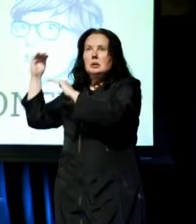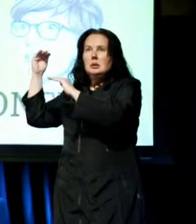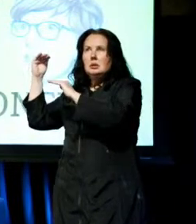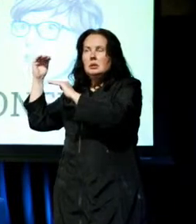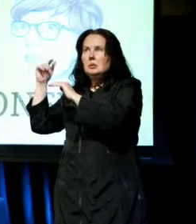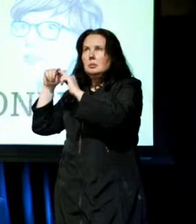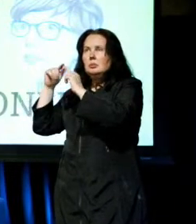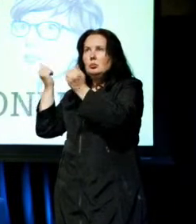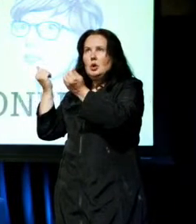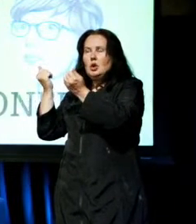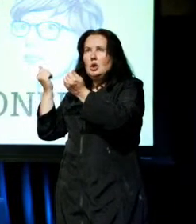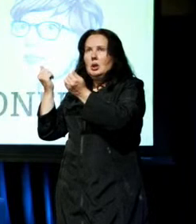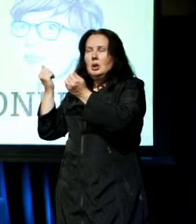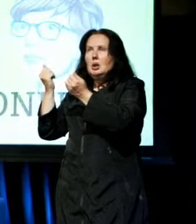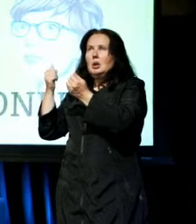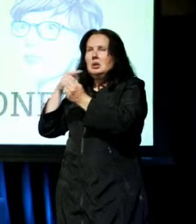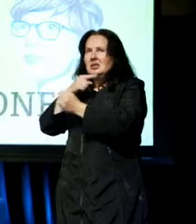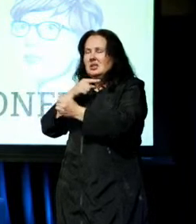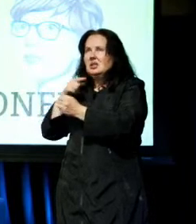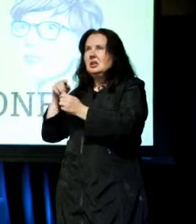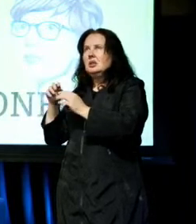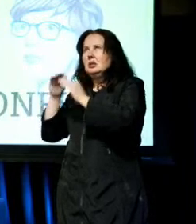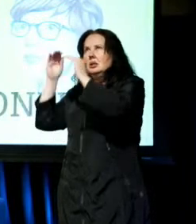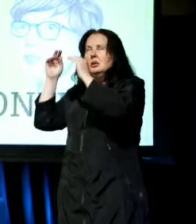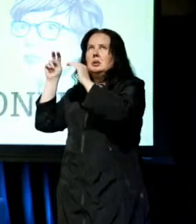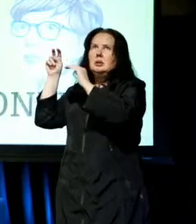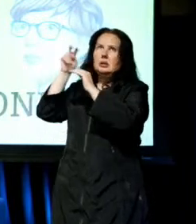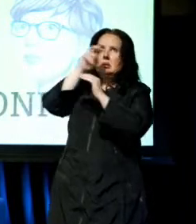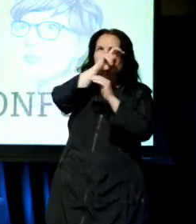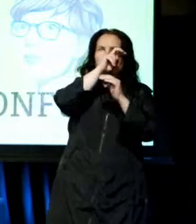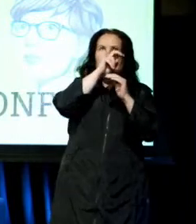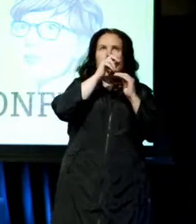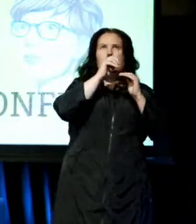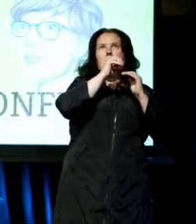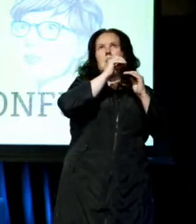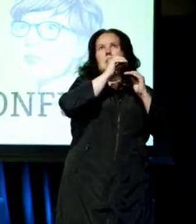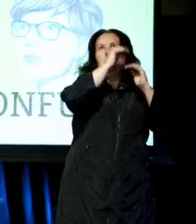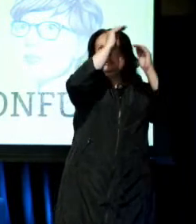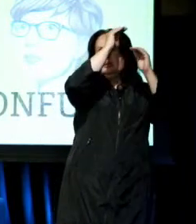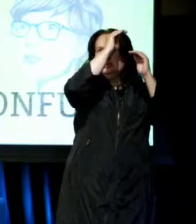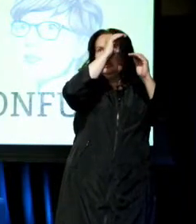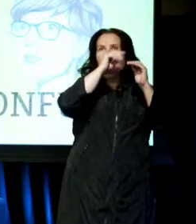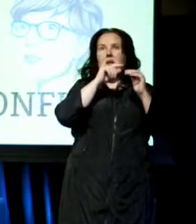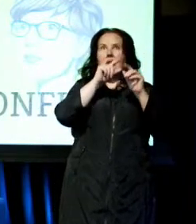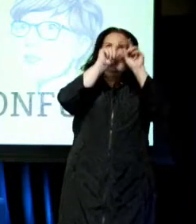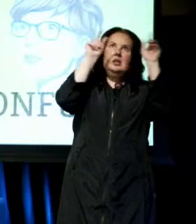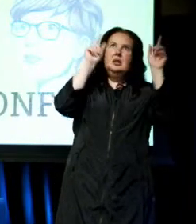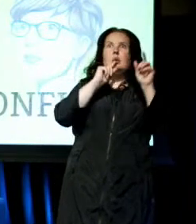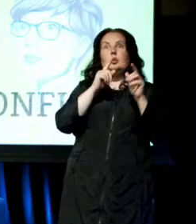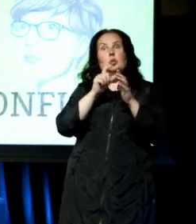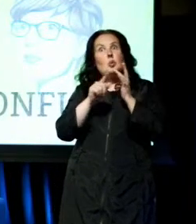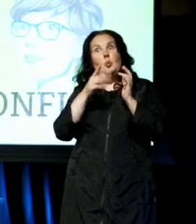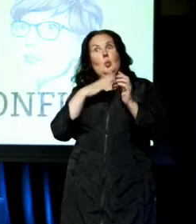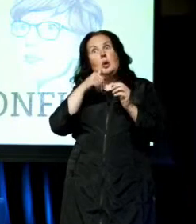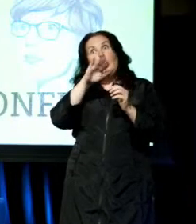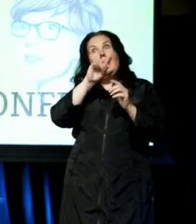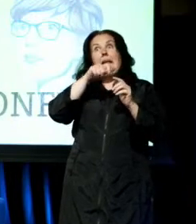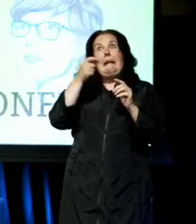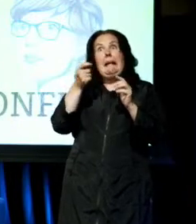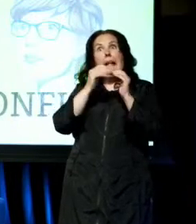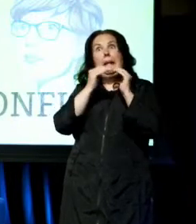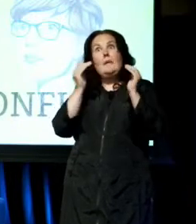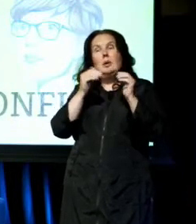other side, go up another level. And then there was a sign saying, do you want to go to the next level? You have to